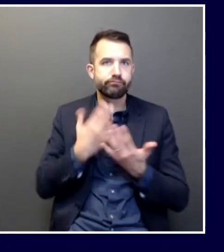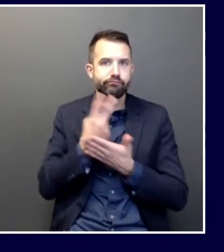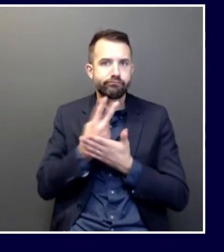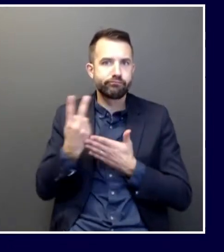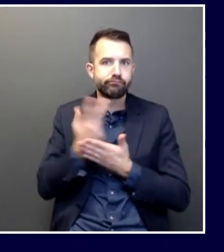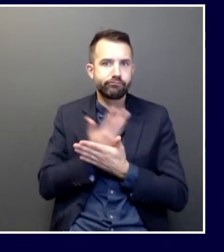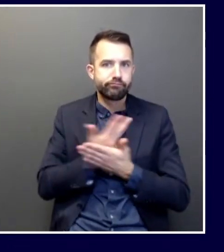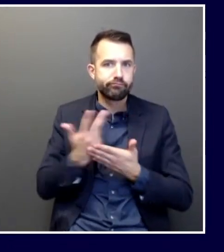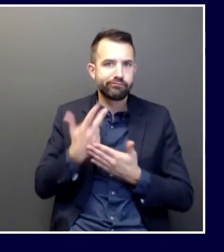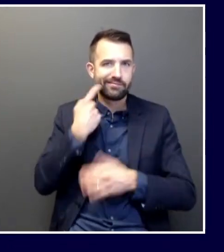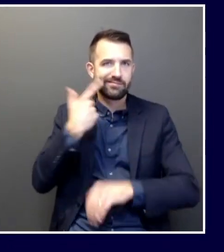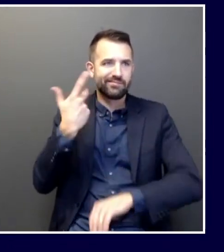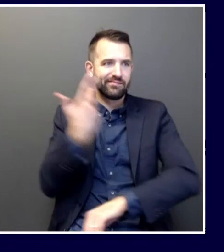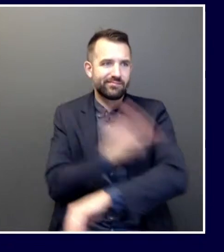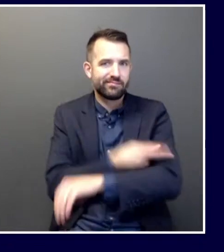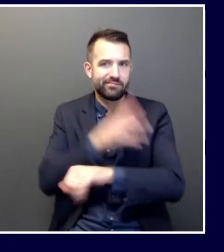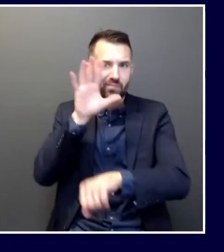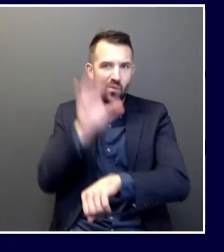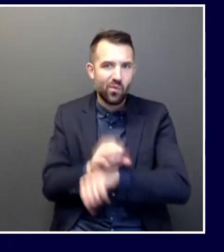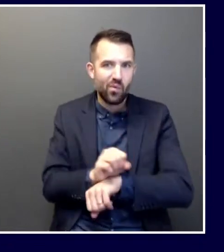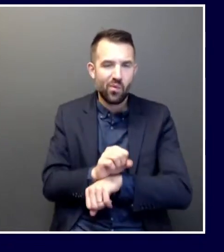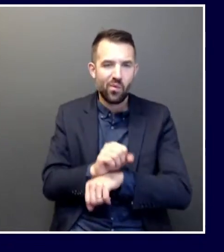just wondering if there are any